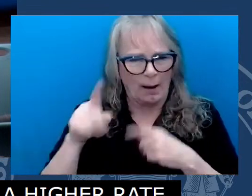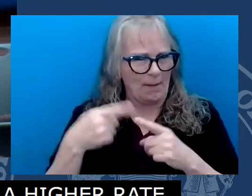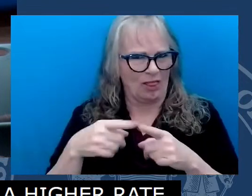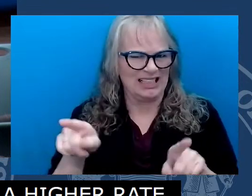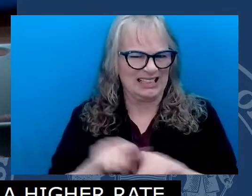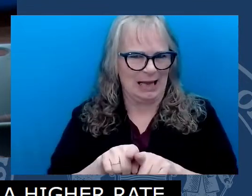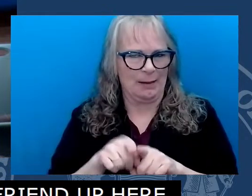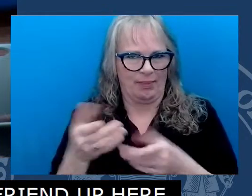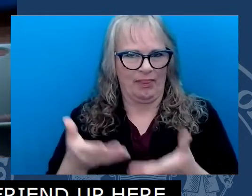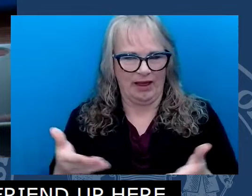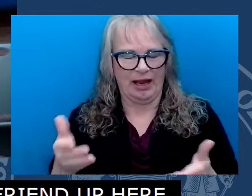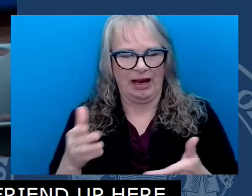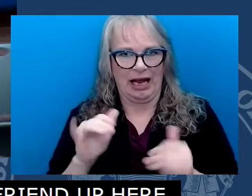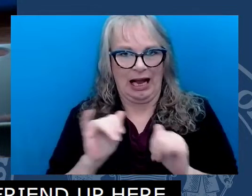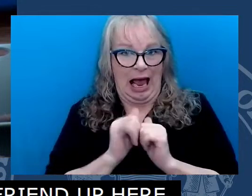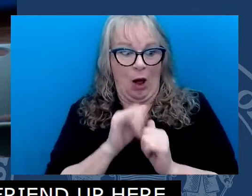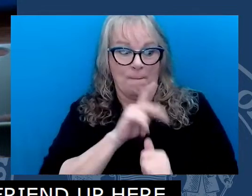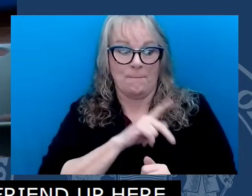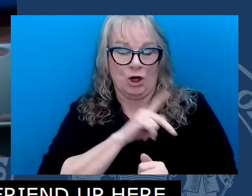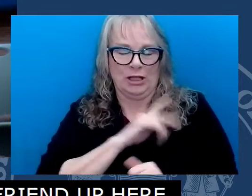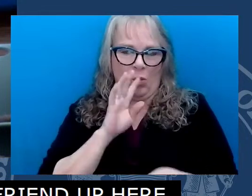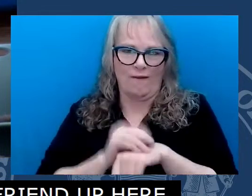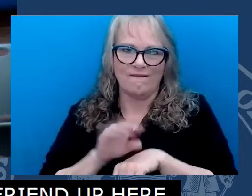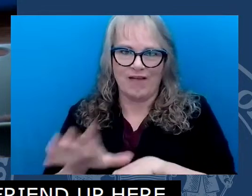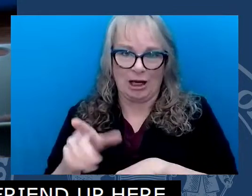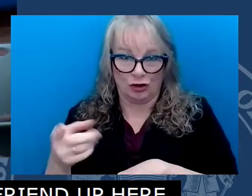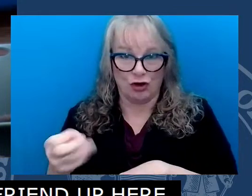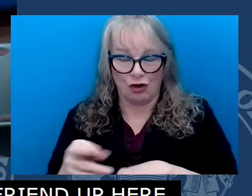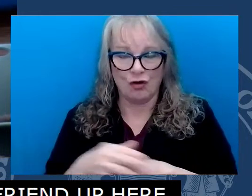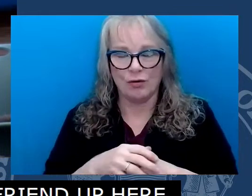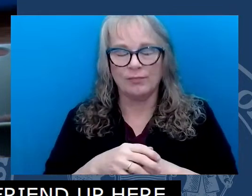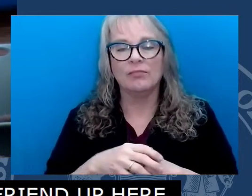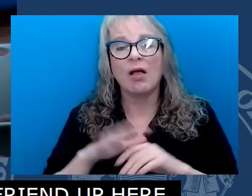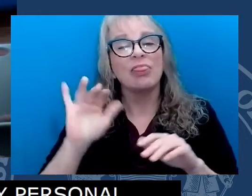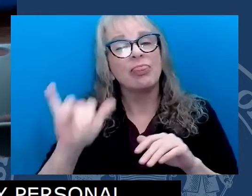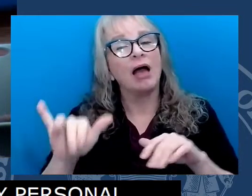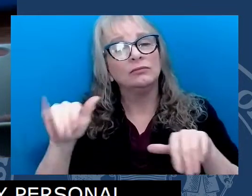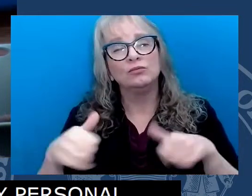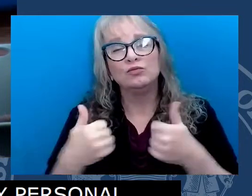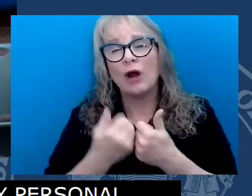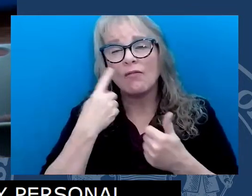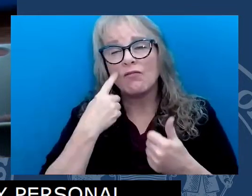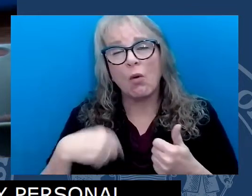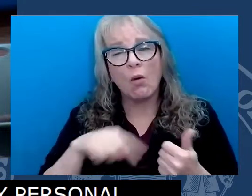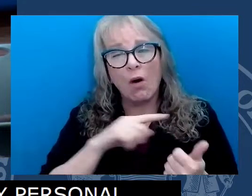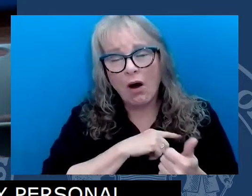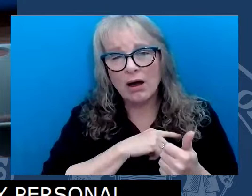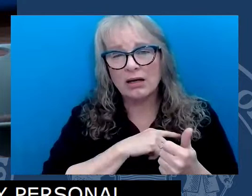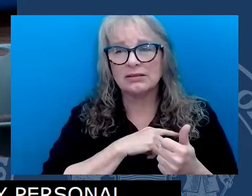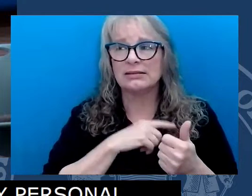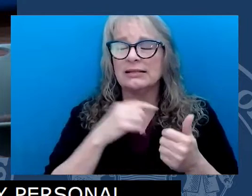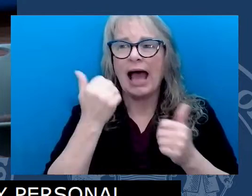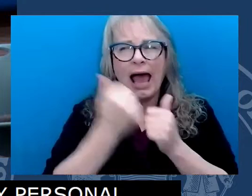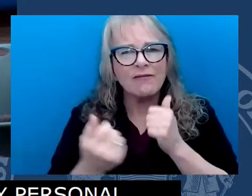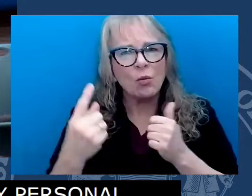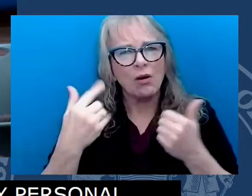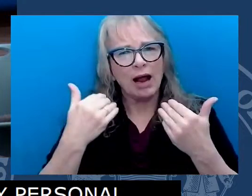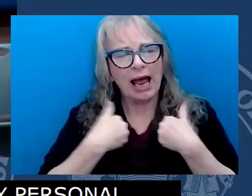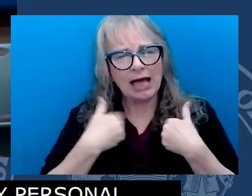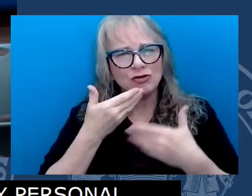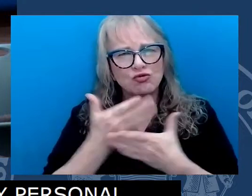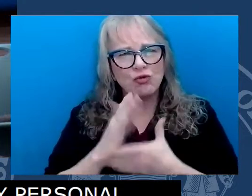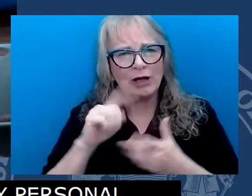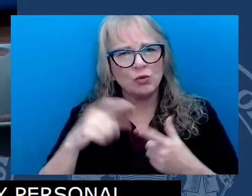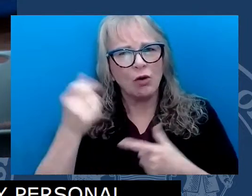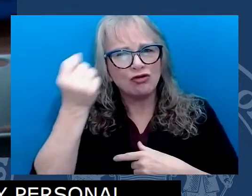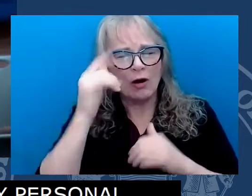level, how it affects her. The challenge for us is to explain, everybody has a right to understand how it's going to affect them